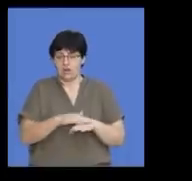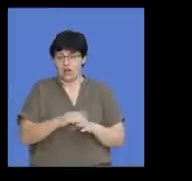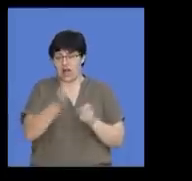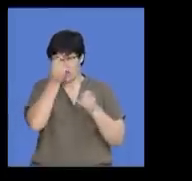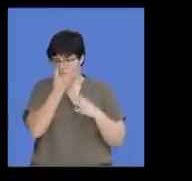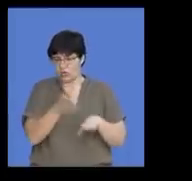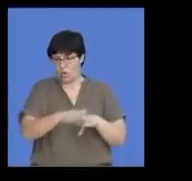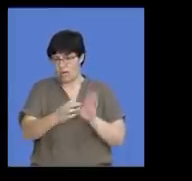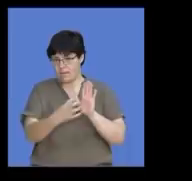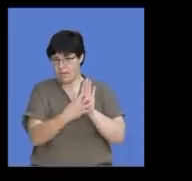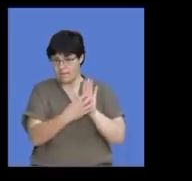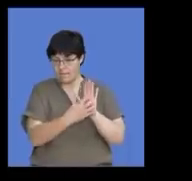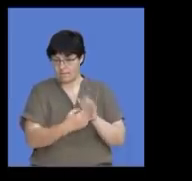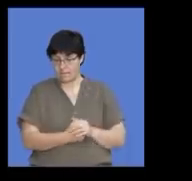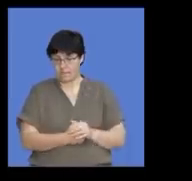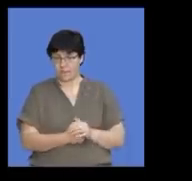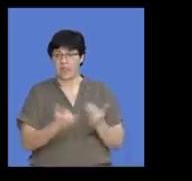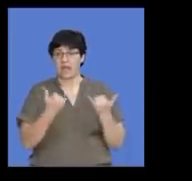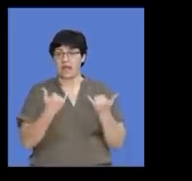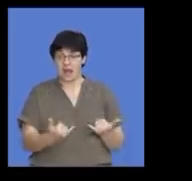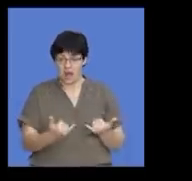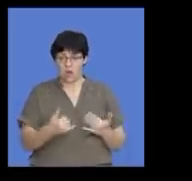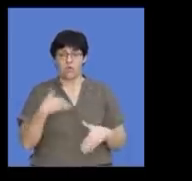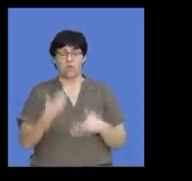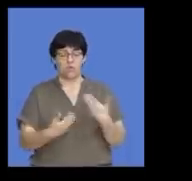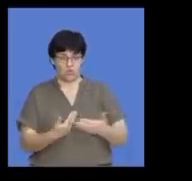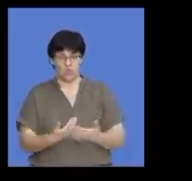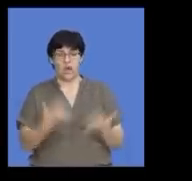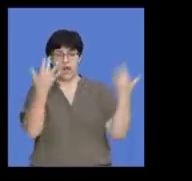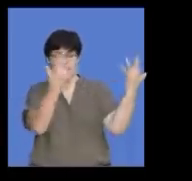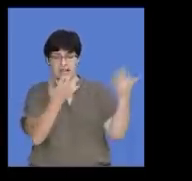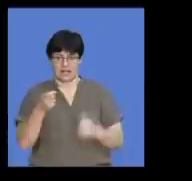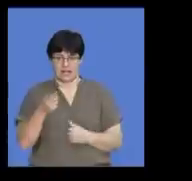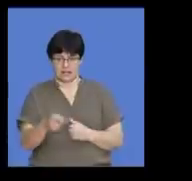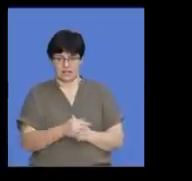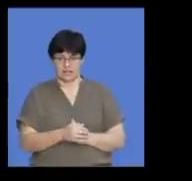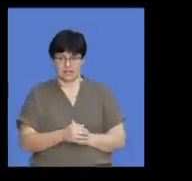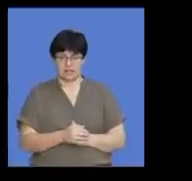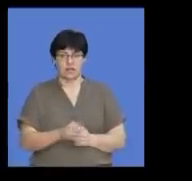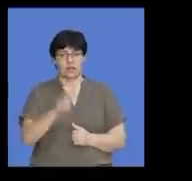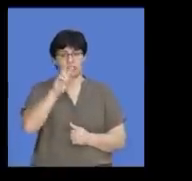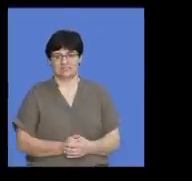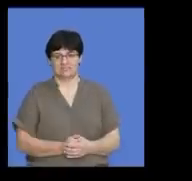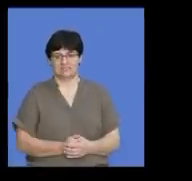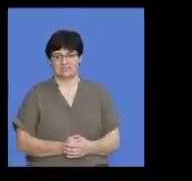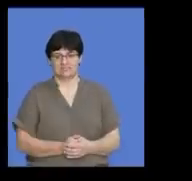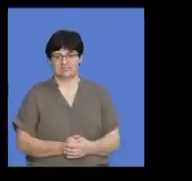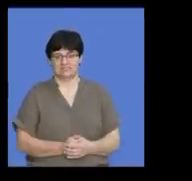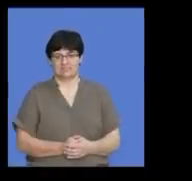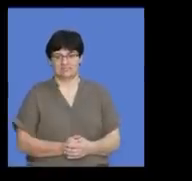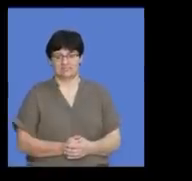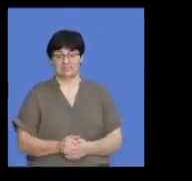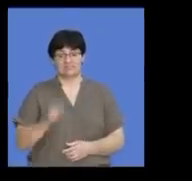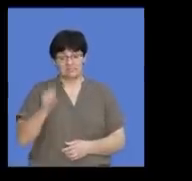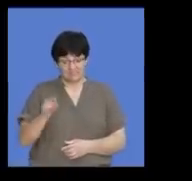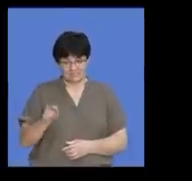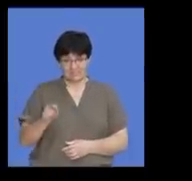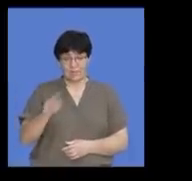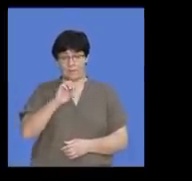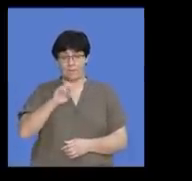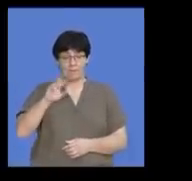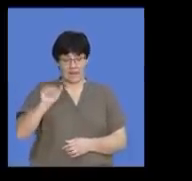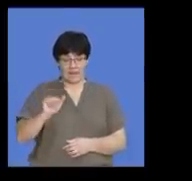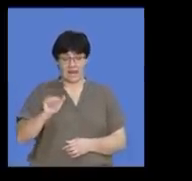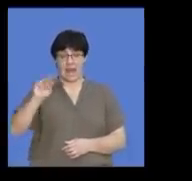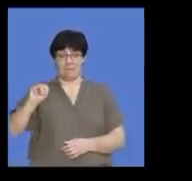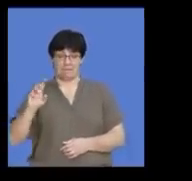map. Now we move on to the calculation. 206, that's our mean magnetic